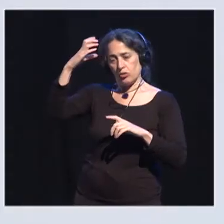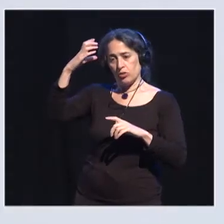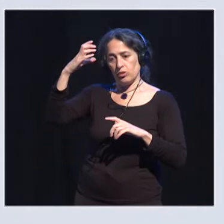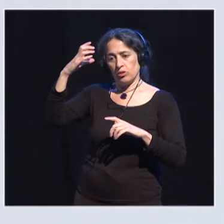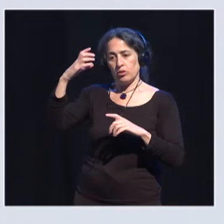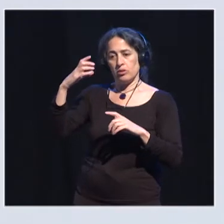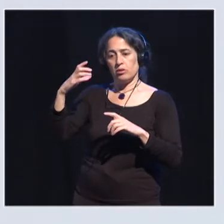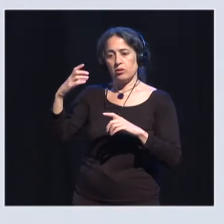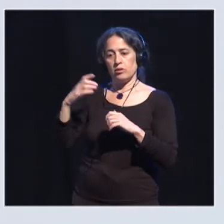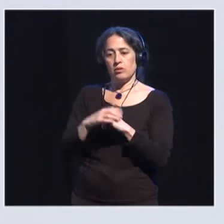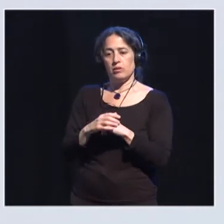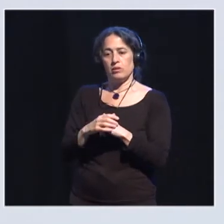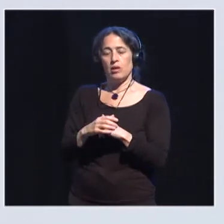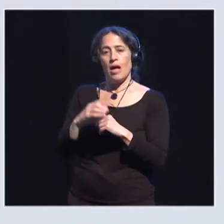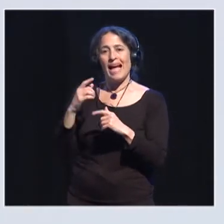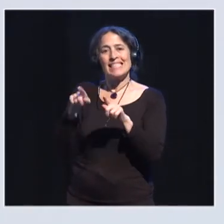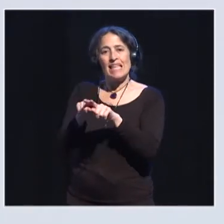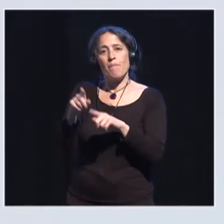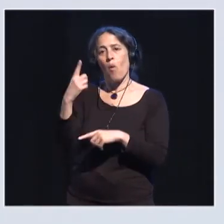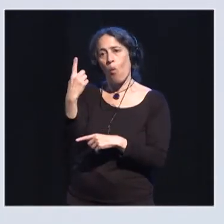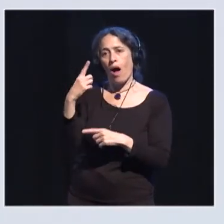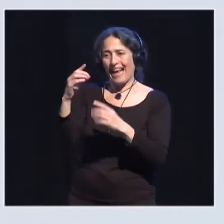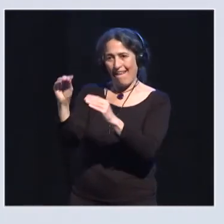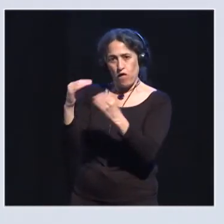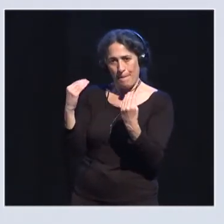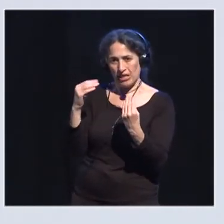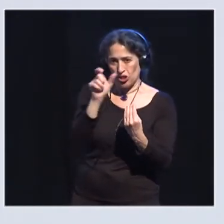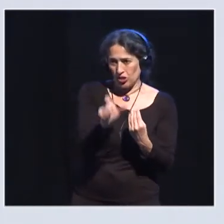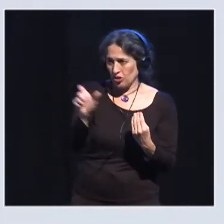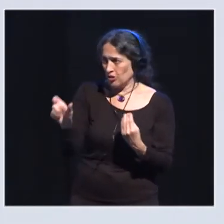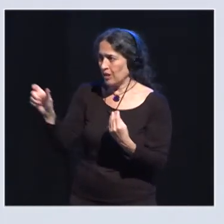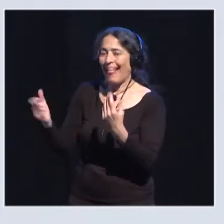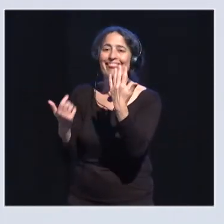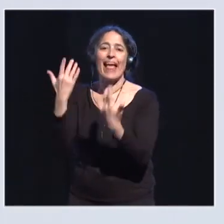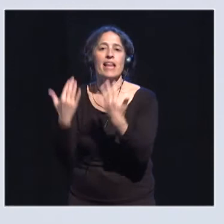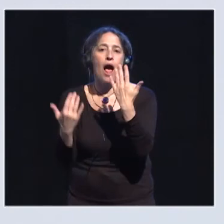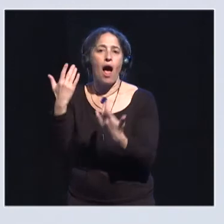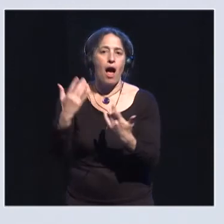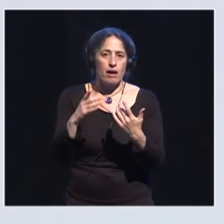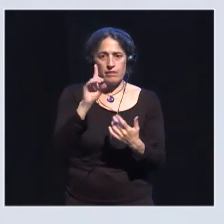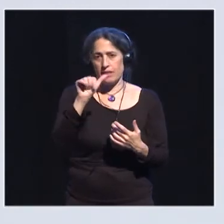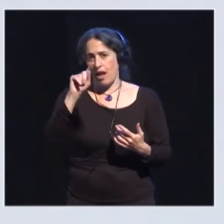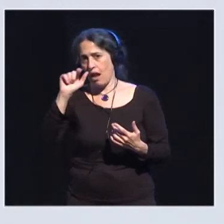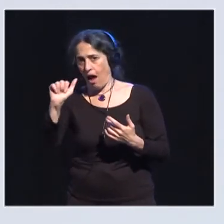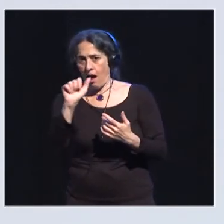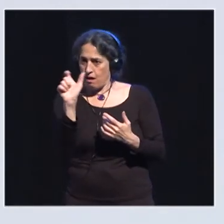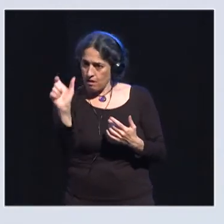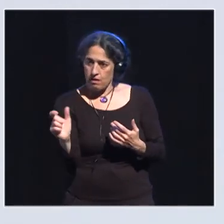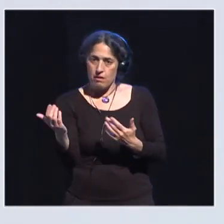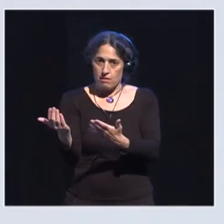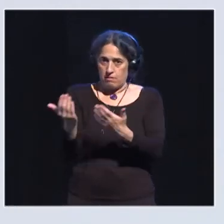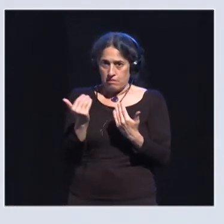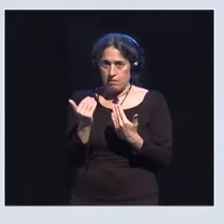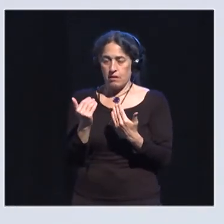same information just once from their citizens, from their businesses. Second time is